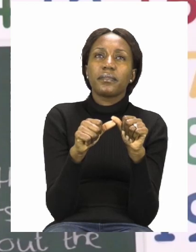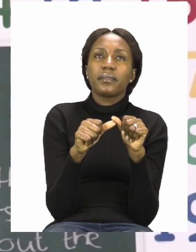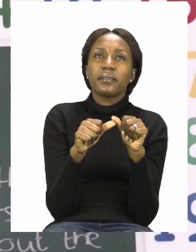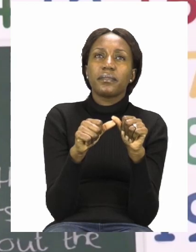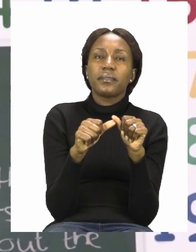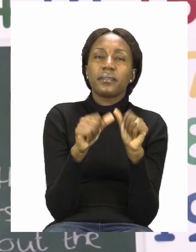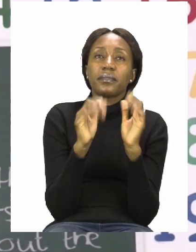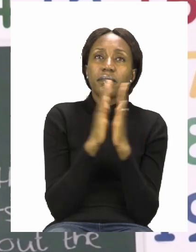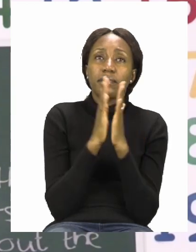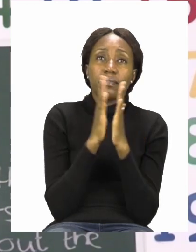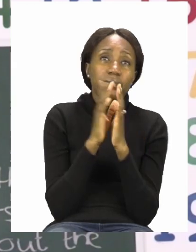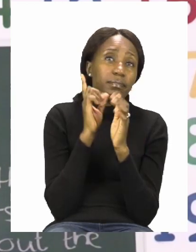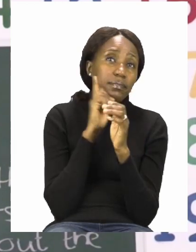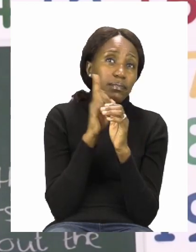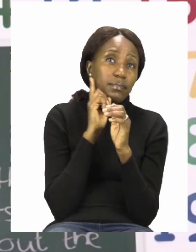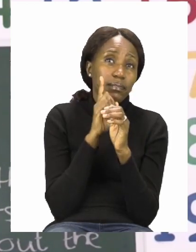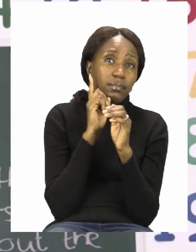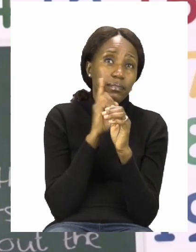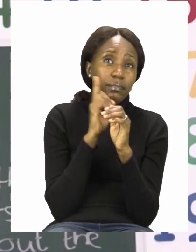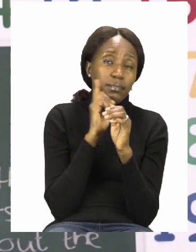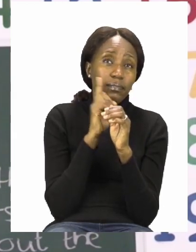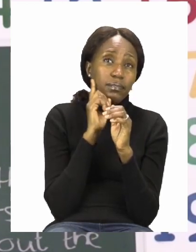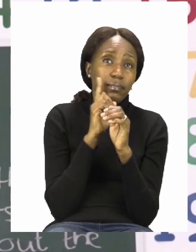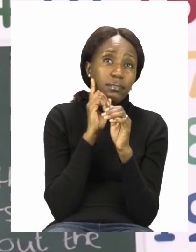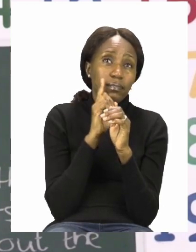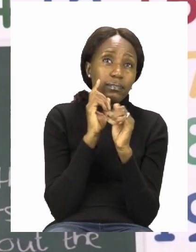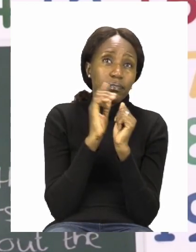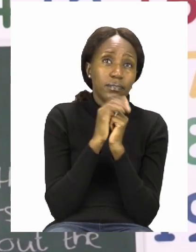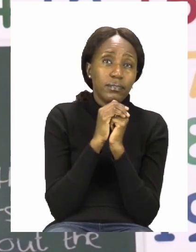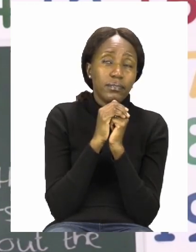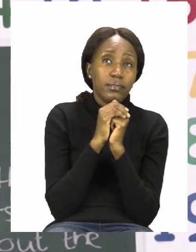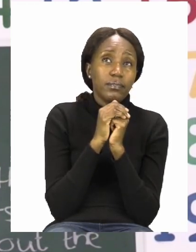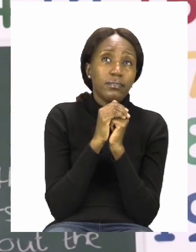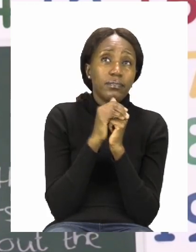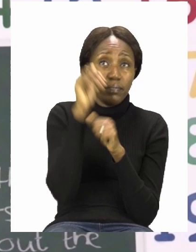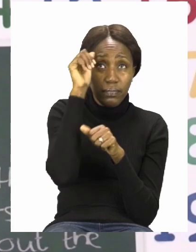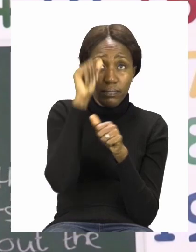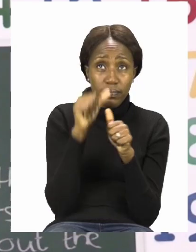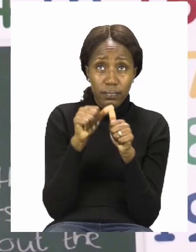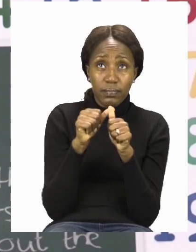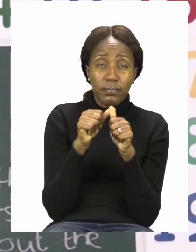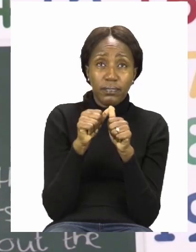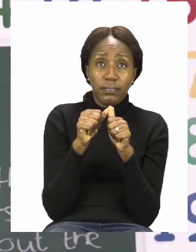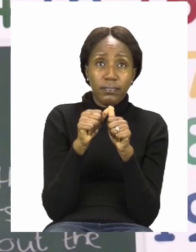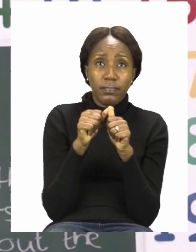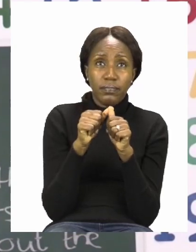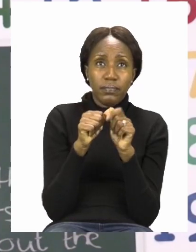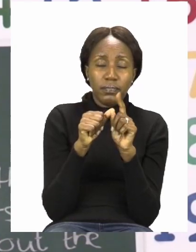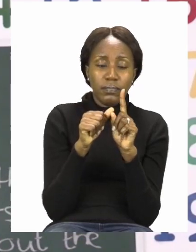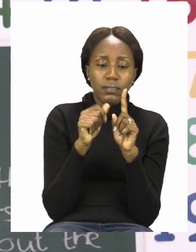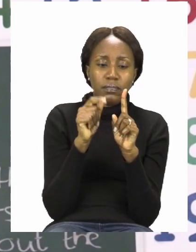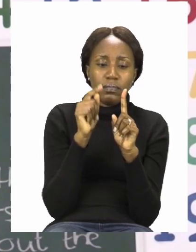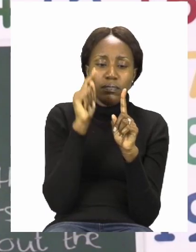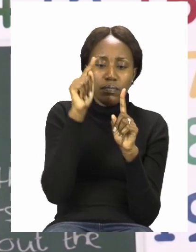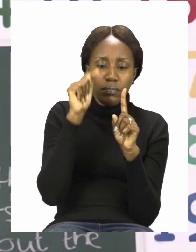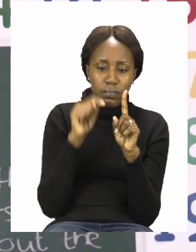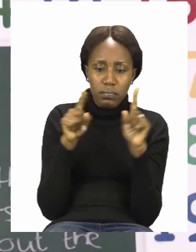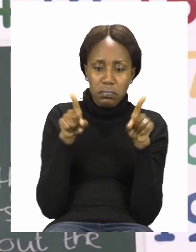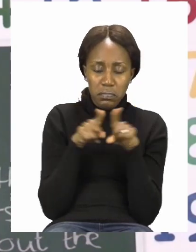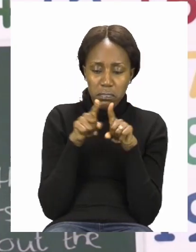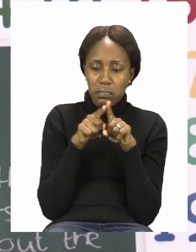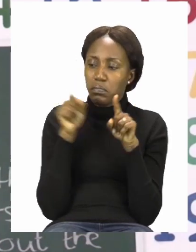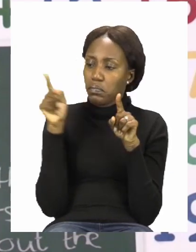very careful. They try to trick you in this one. So make sure that if you're looking for a rectangle, you look for the